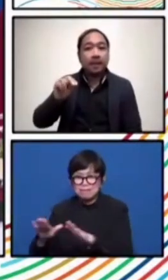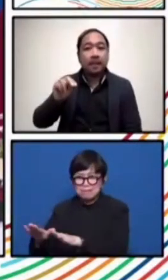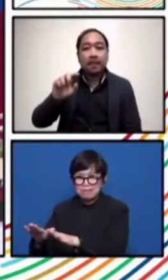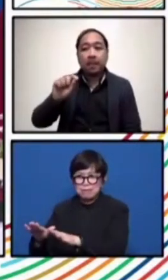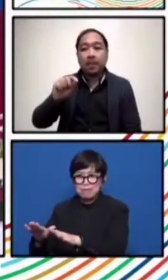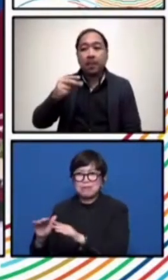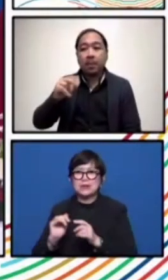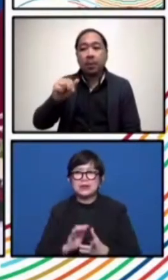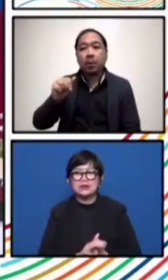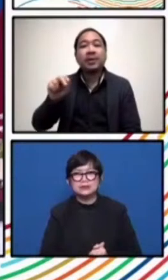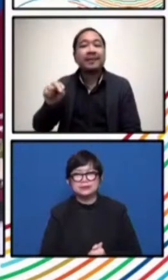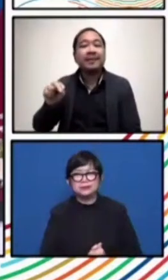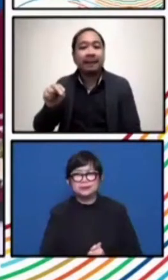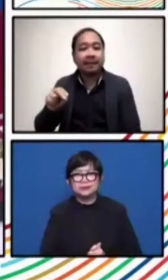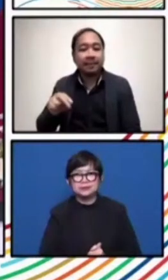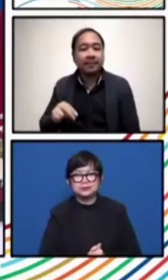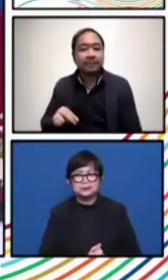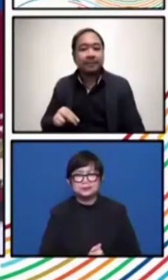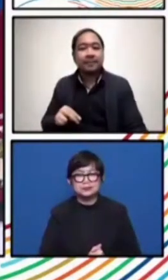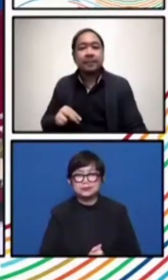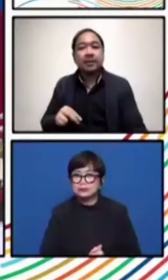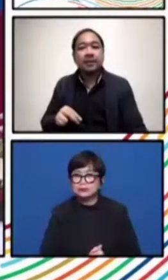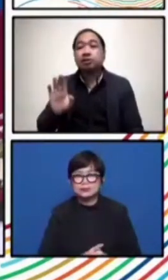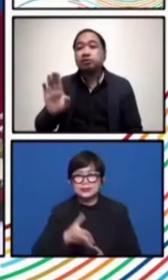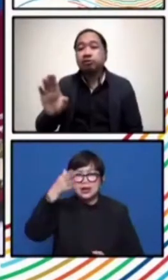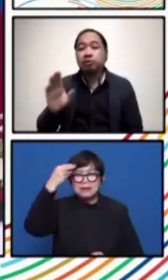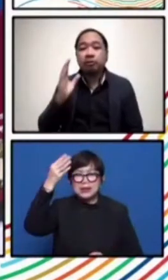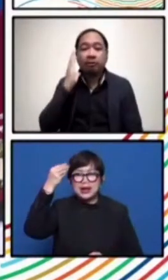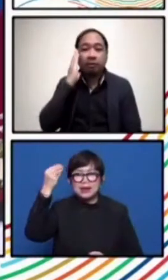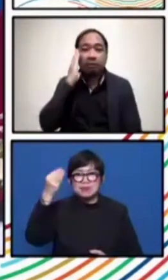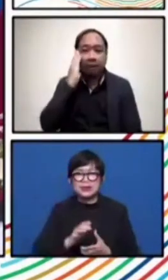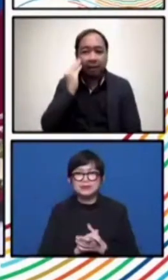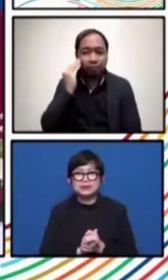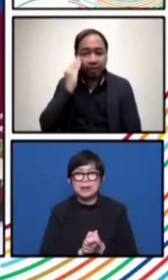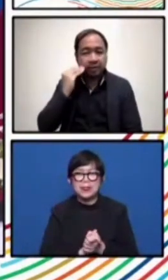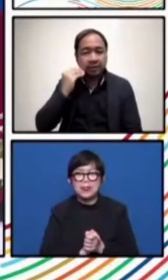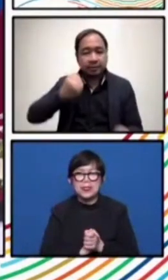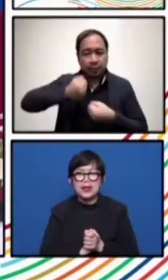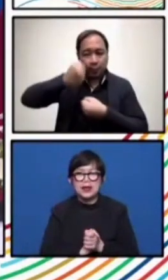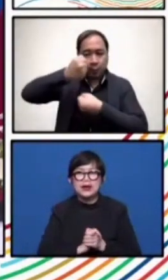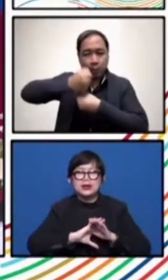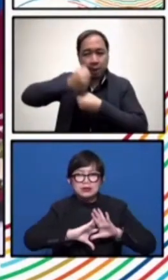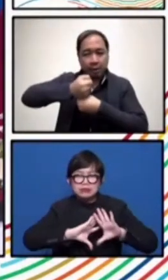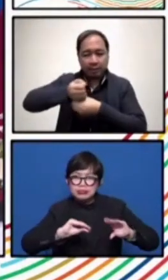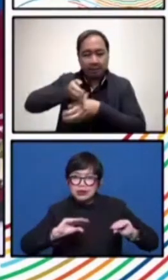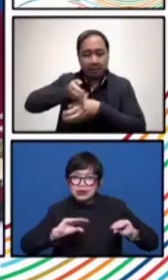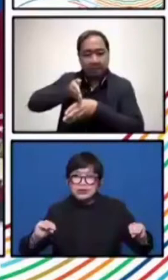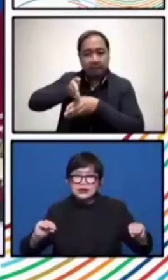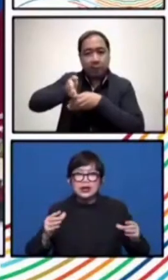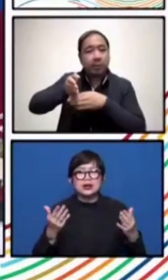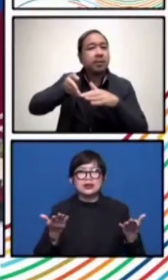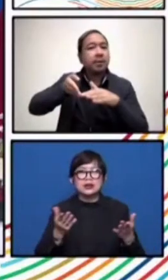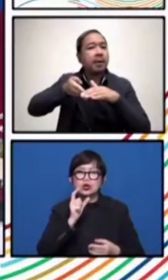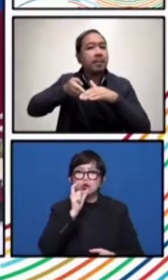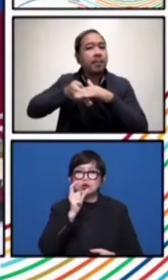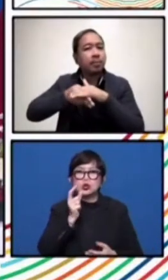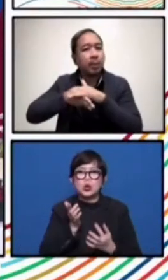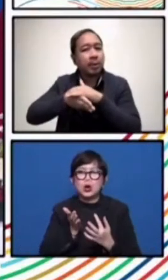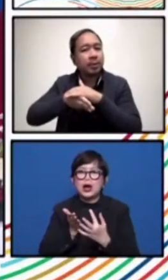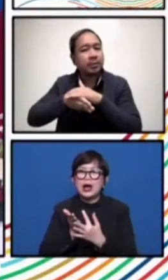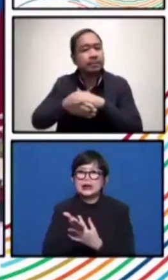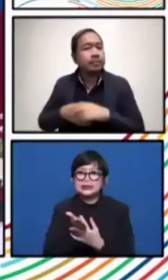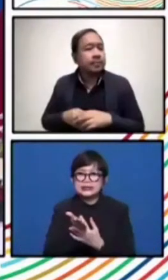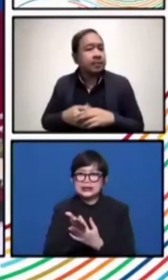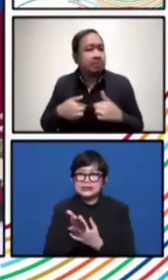your experience and work in the area of accessibility how can governments use public